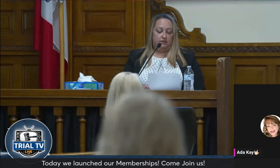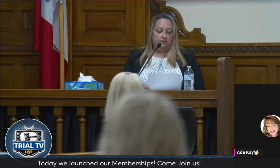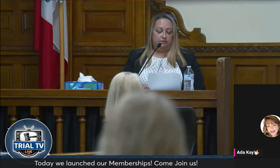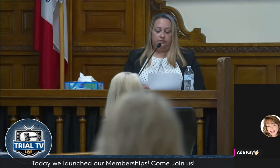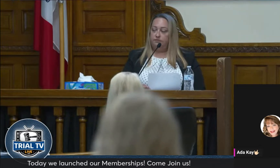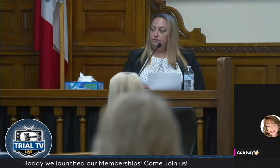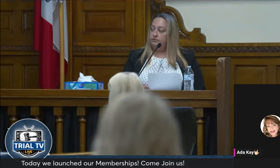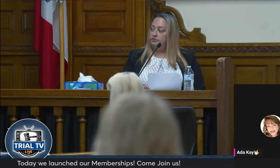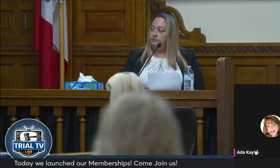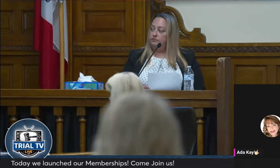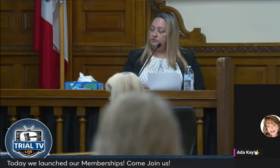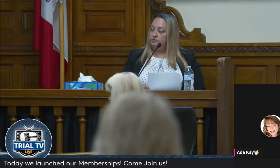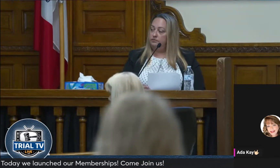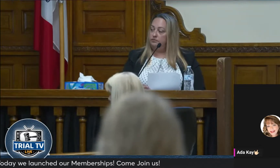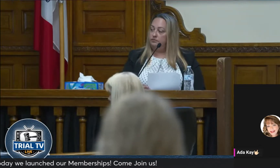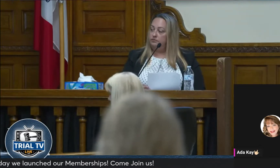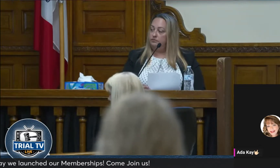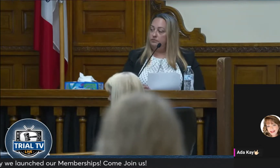Yes.